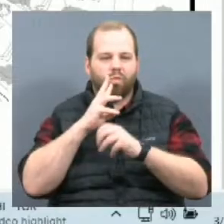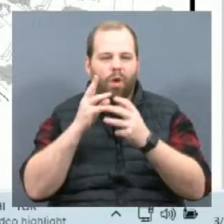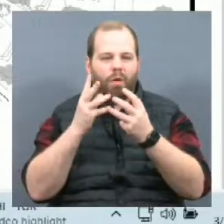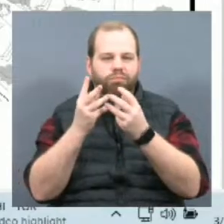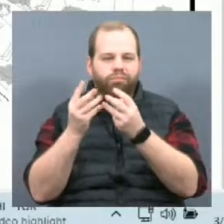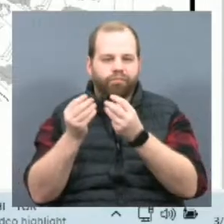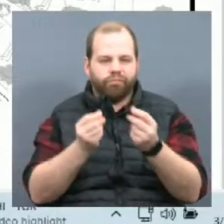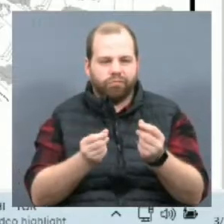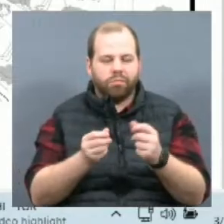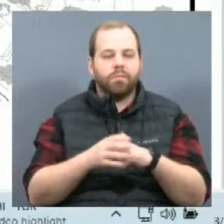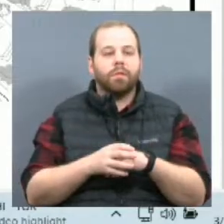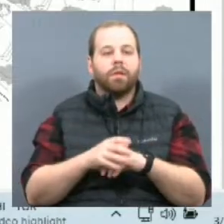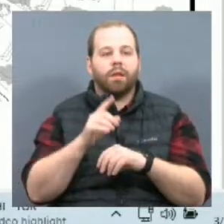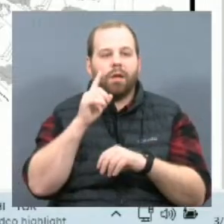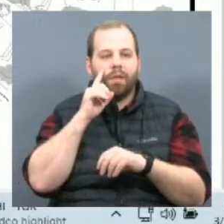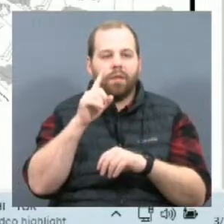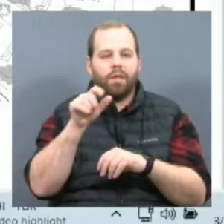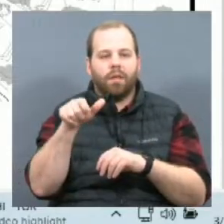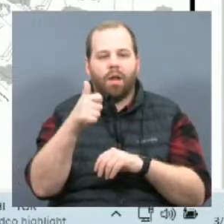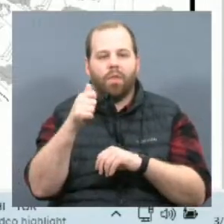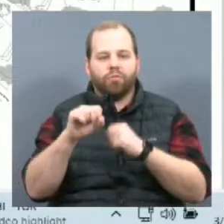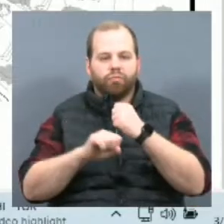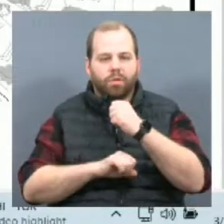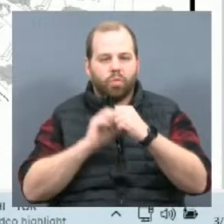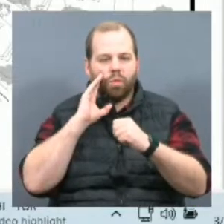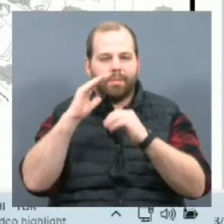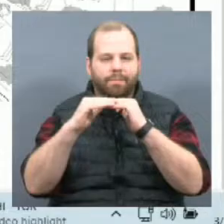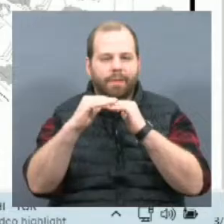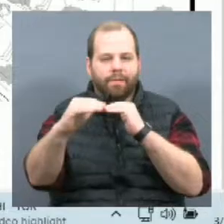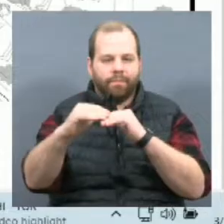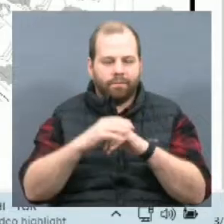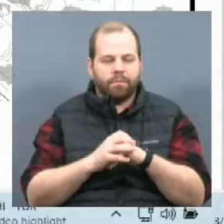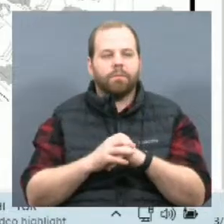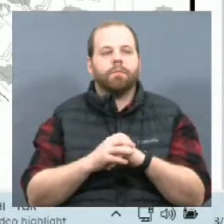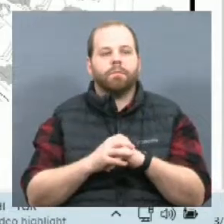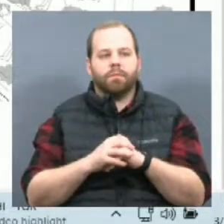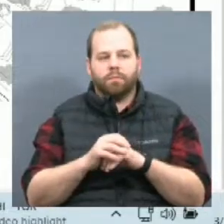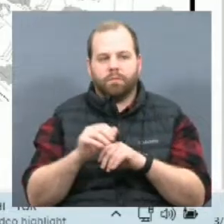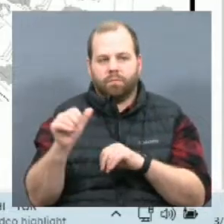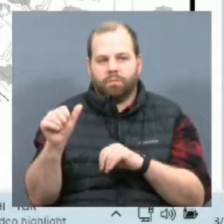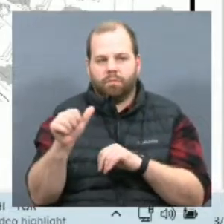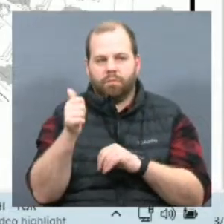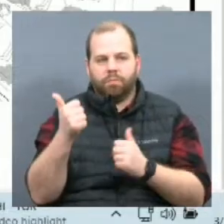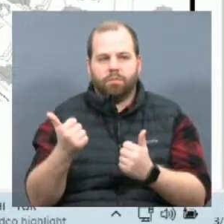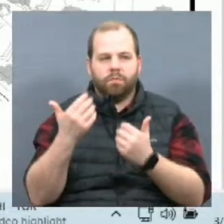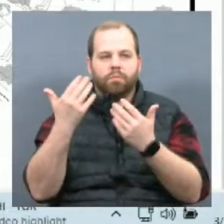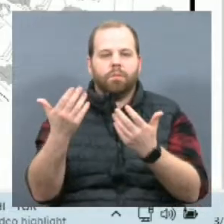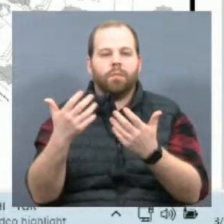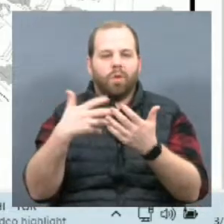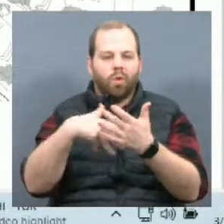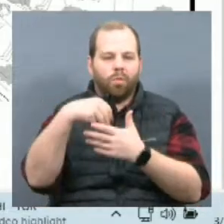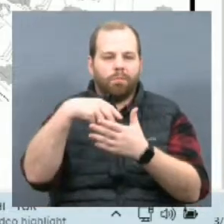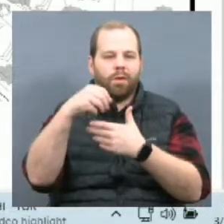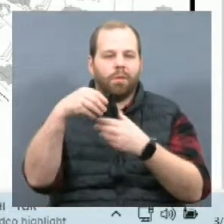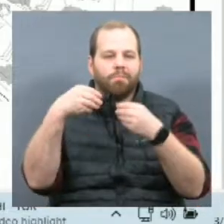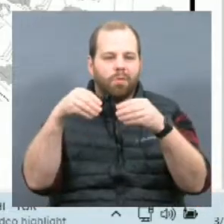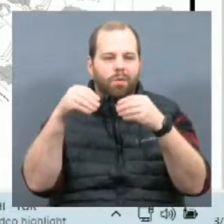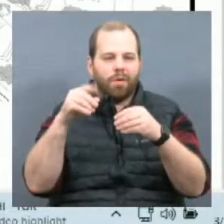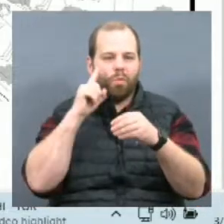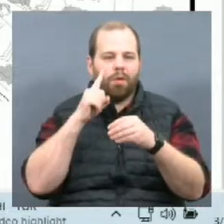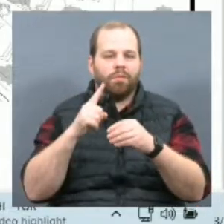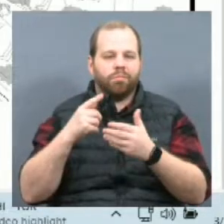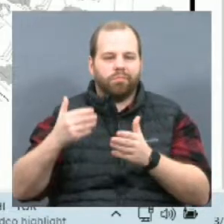and crossing will be paved. The owner plans to develop the open air market in phases. First phase